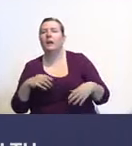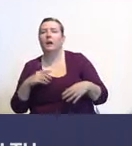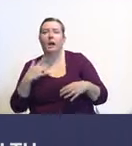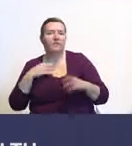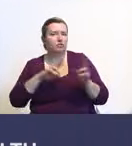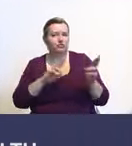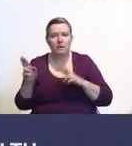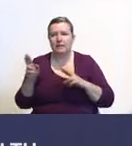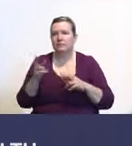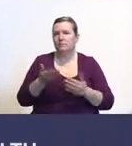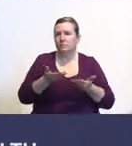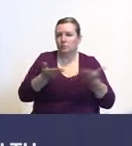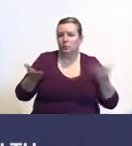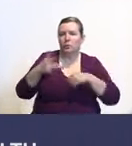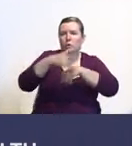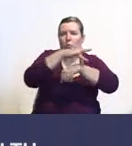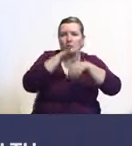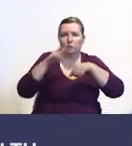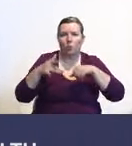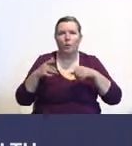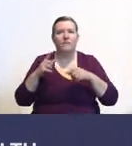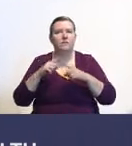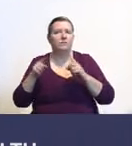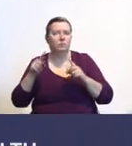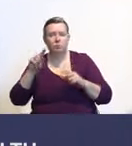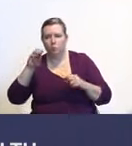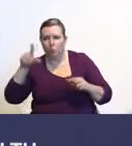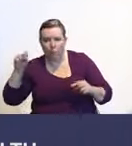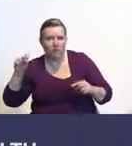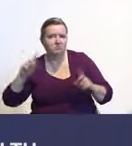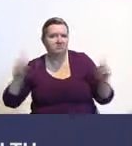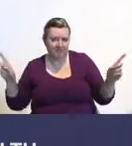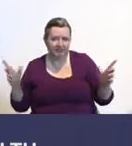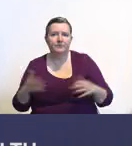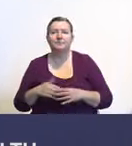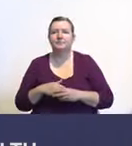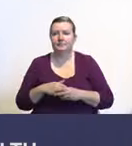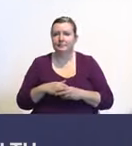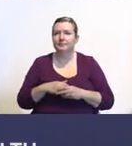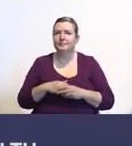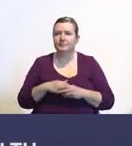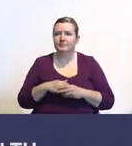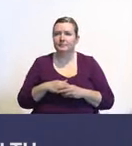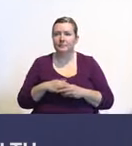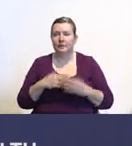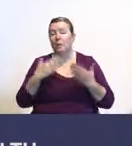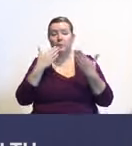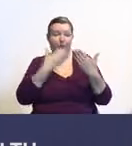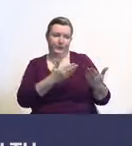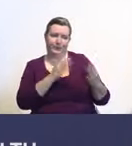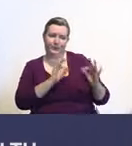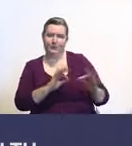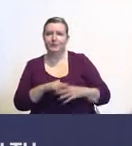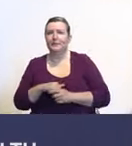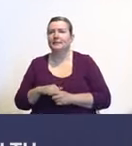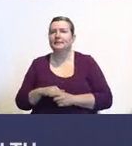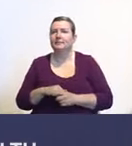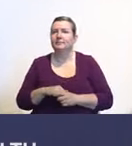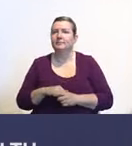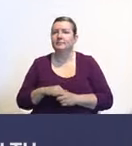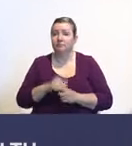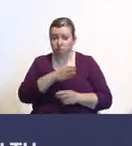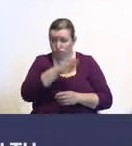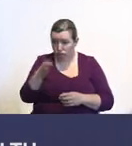that is built both at the federal and state level that we will have at our disposal. Thank you for that. Let's go here,